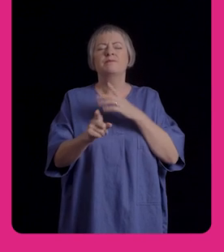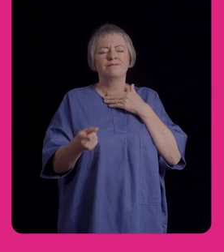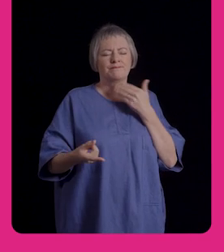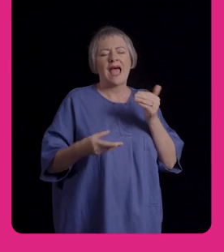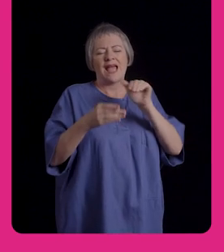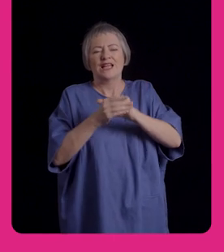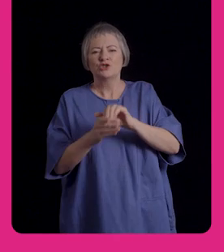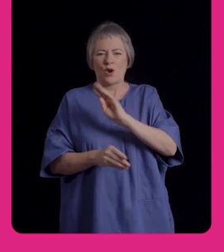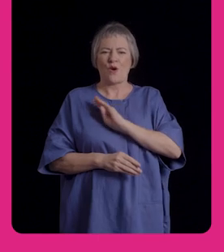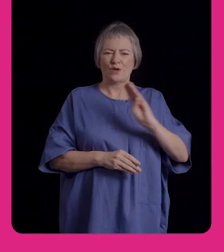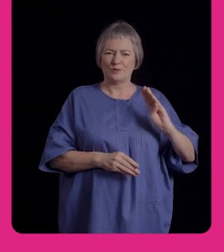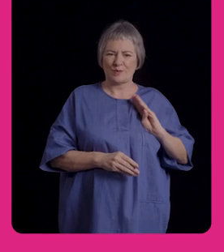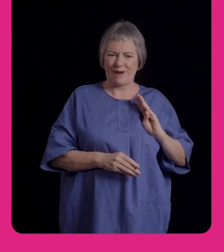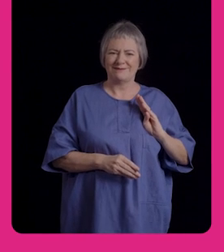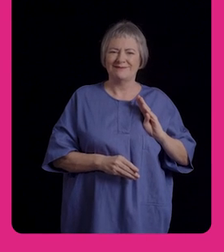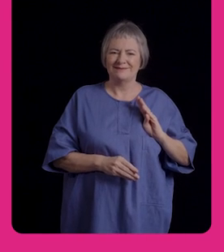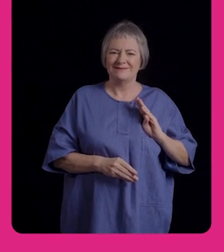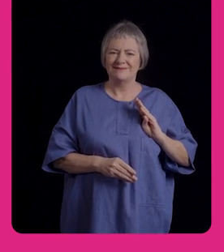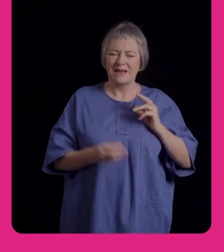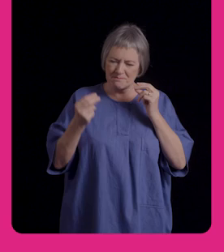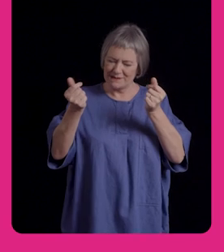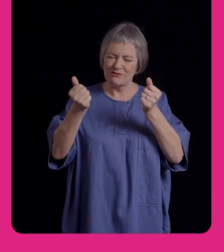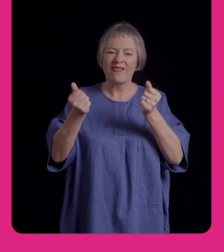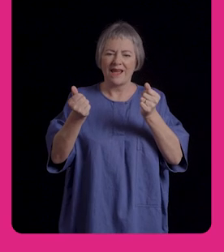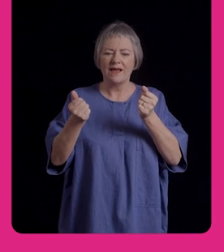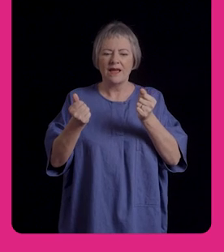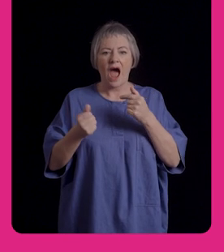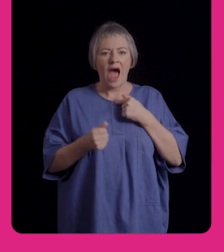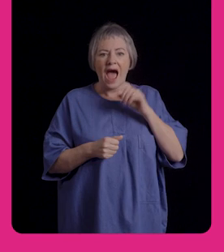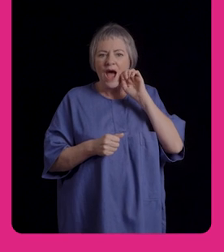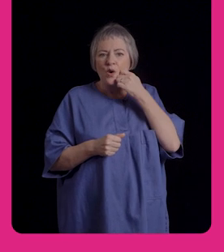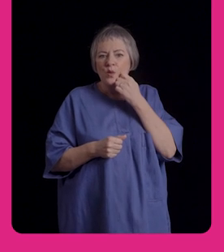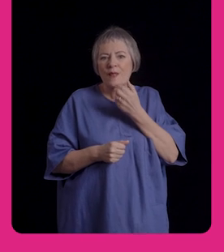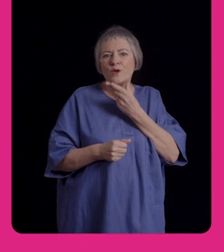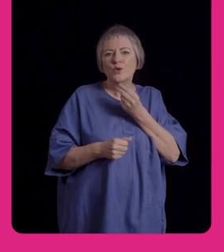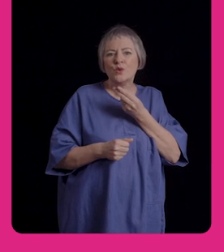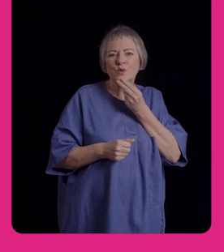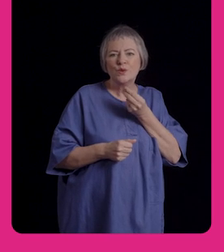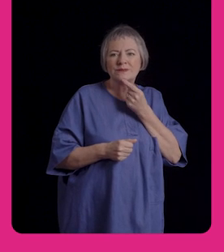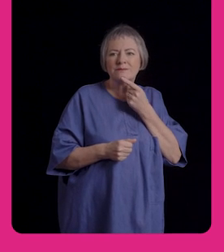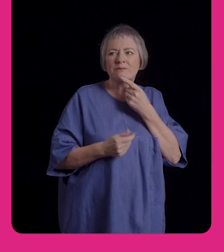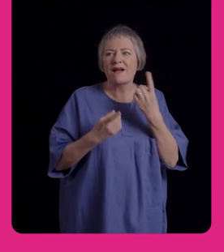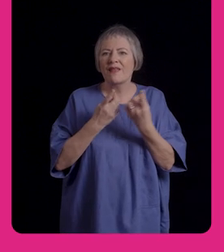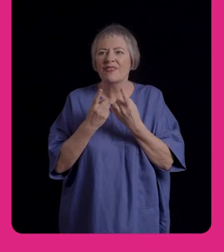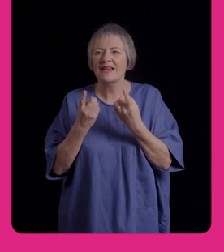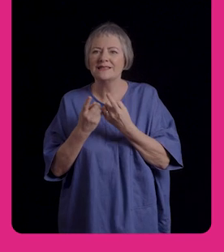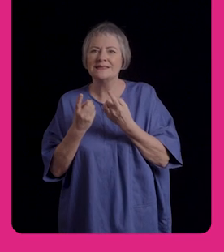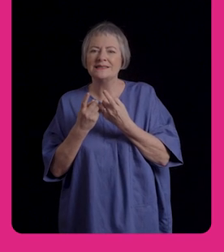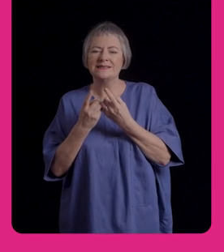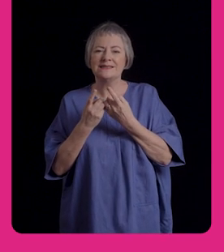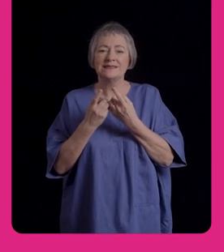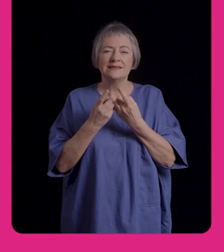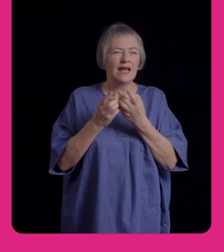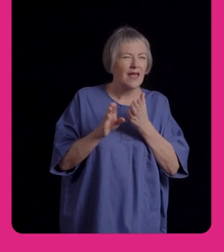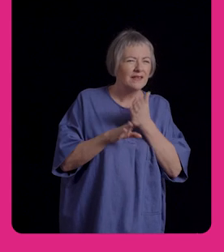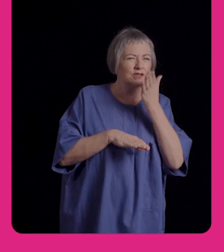join Osborne. Yeah. Join Osborne immediately. I will use my uncanny ability to find things.